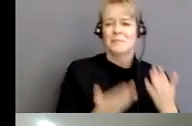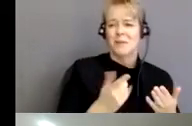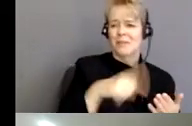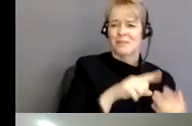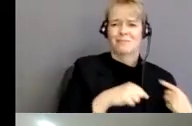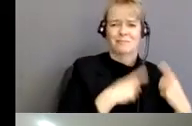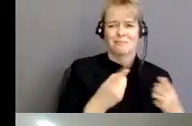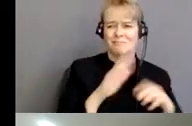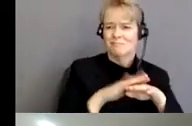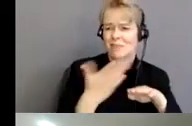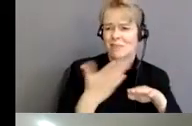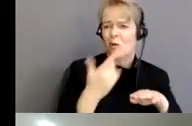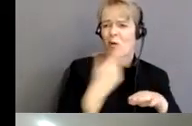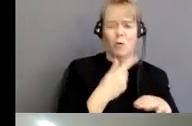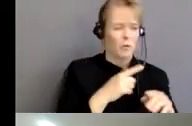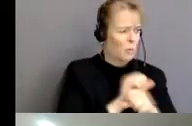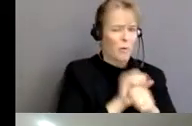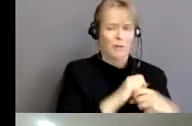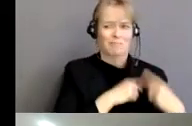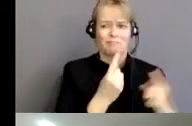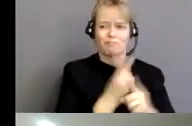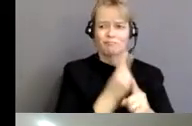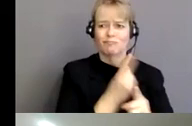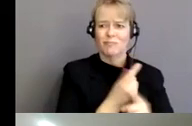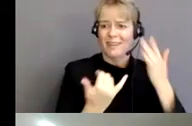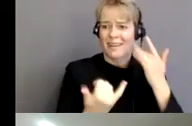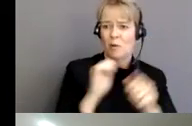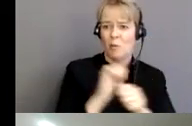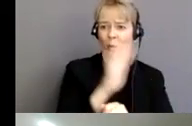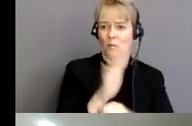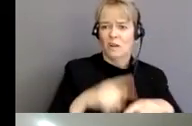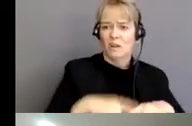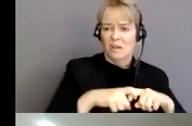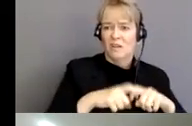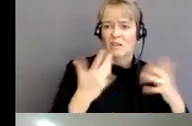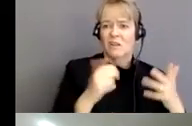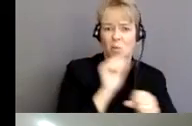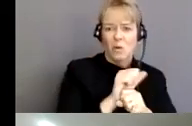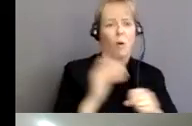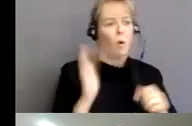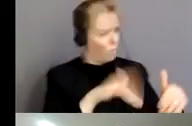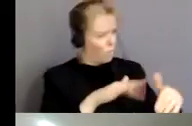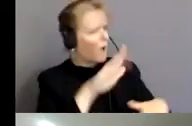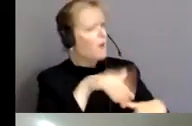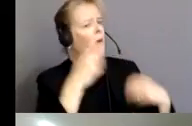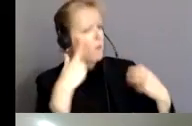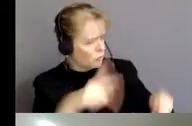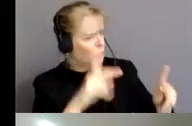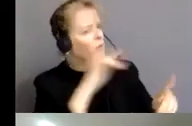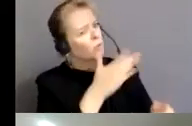income streams. So they're offering, these fraudsters are offering opportunities to work from home. You're perhaps presented